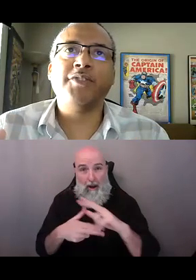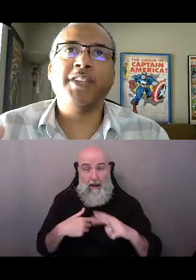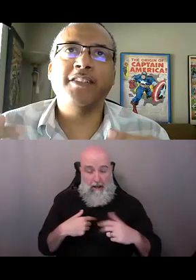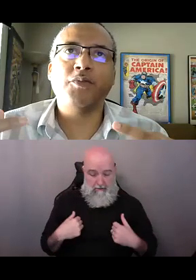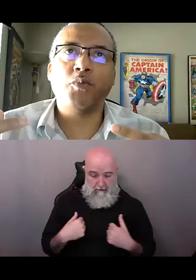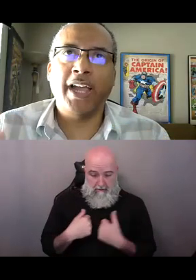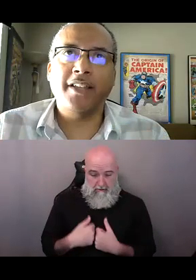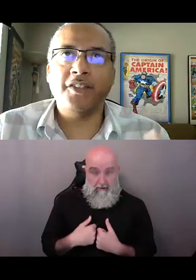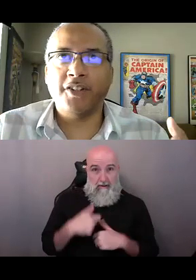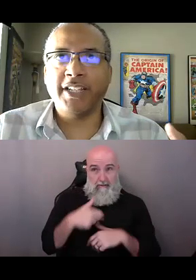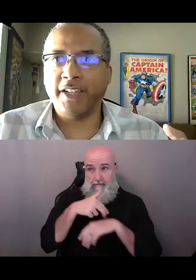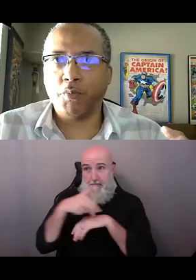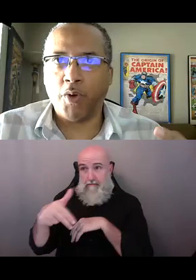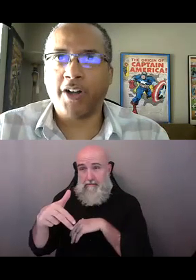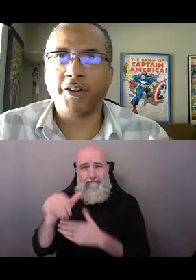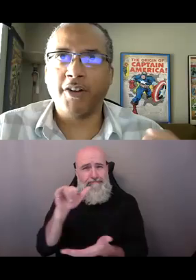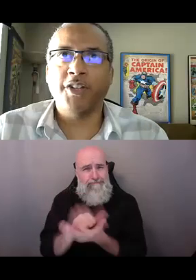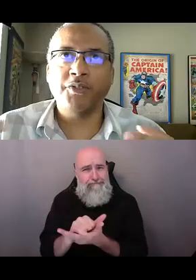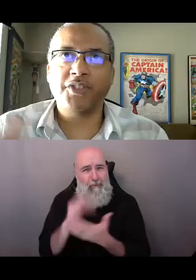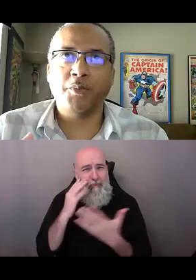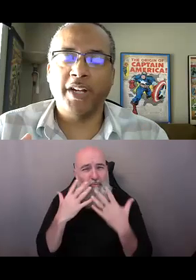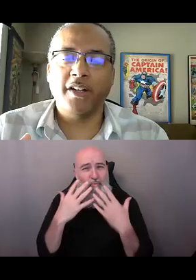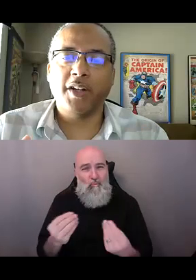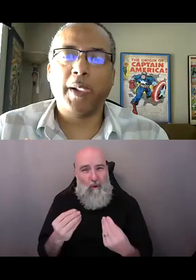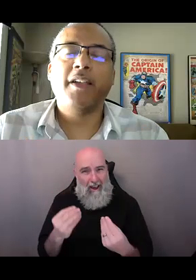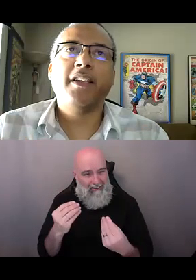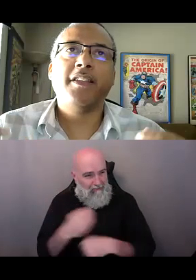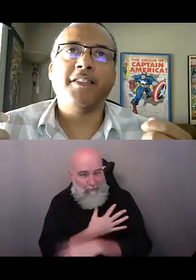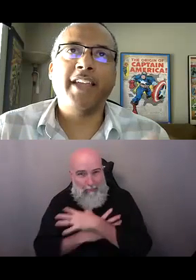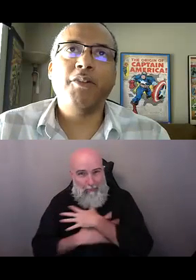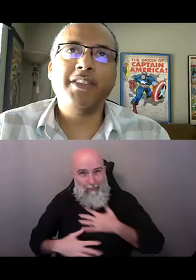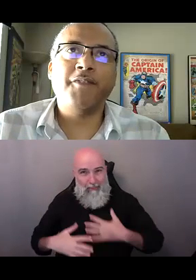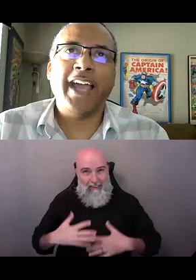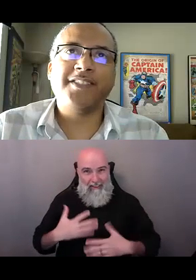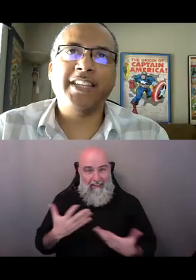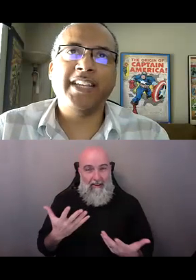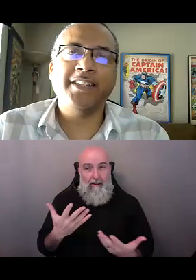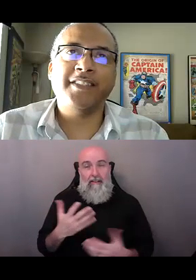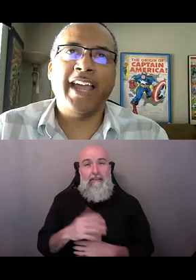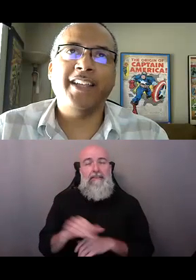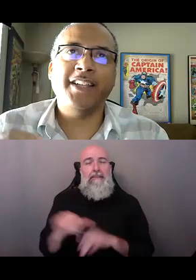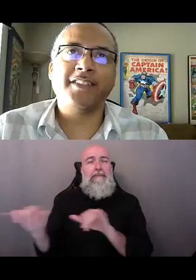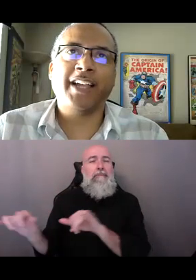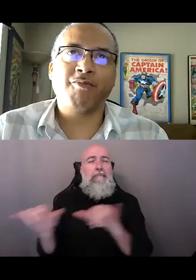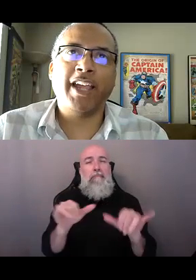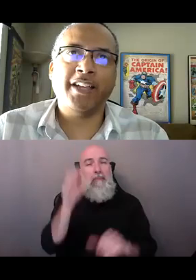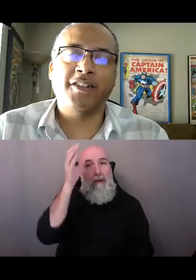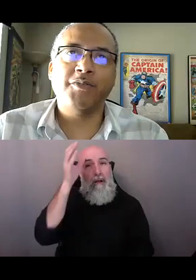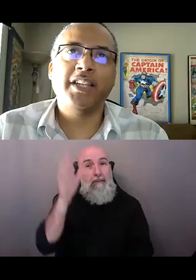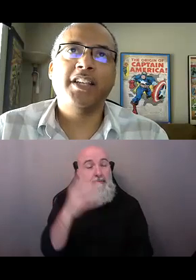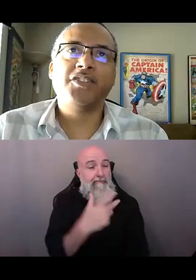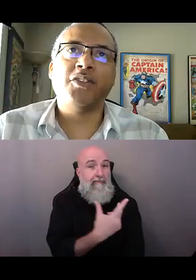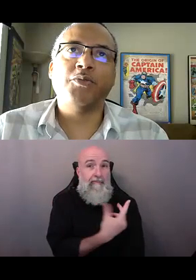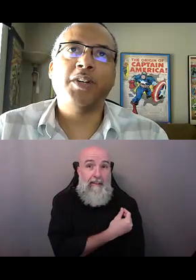going to get wet. You're going to get water on you somewhere. The thing with the vaccine is that it's like a